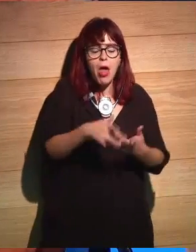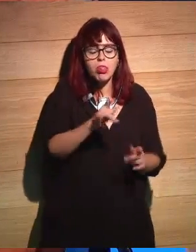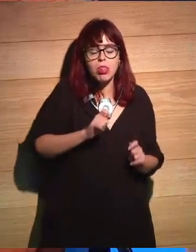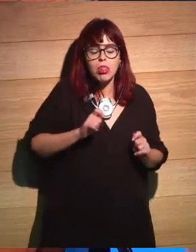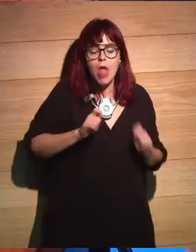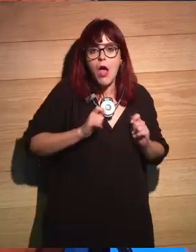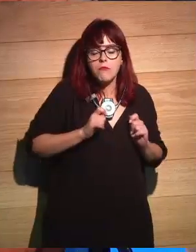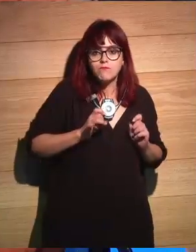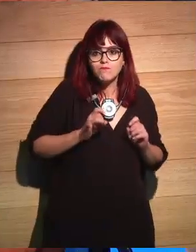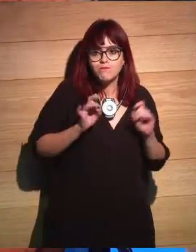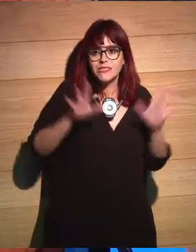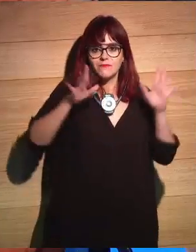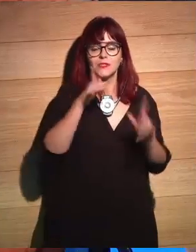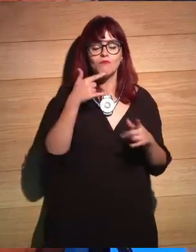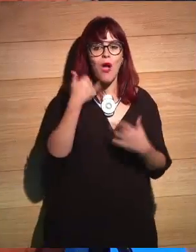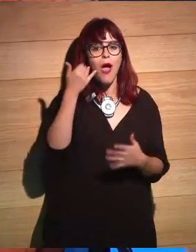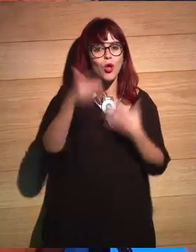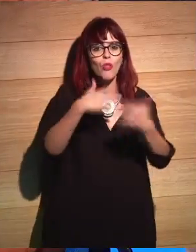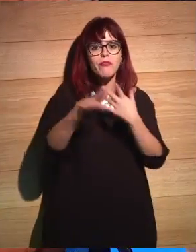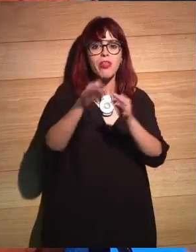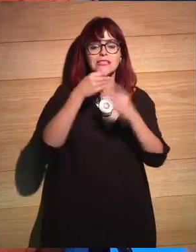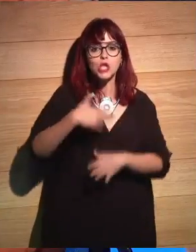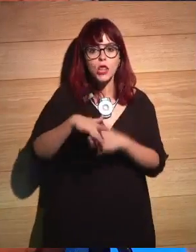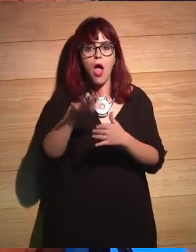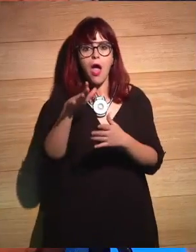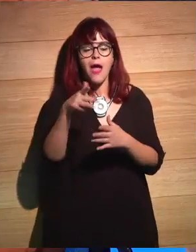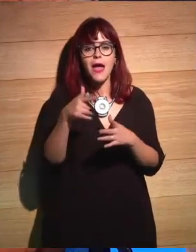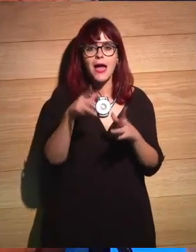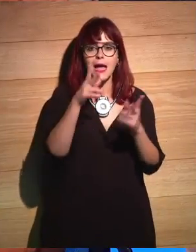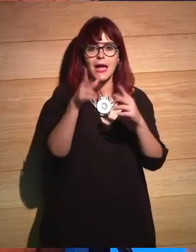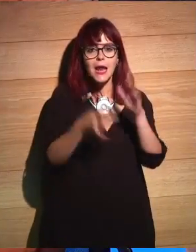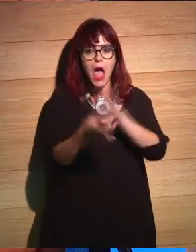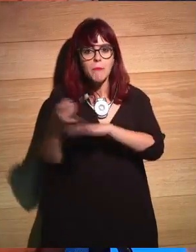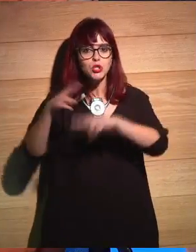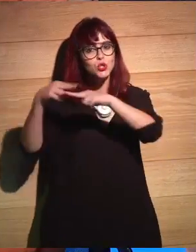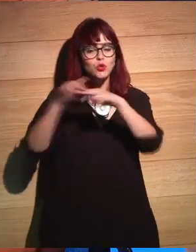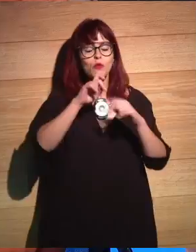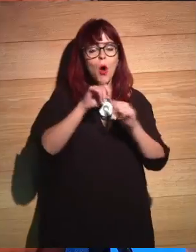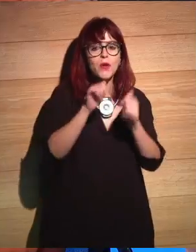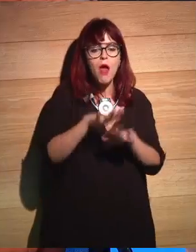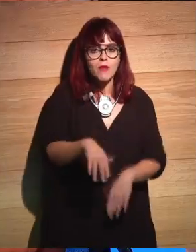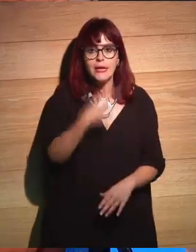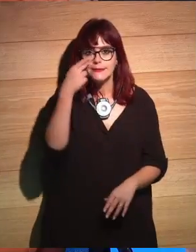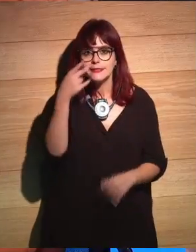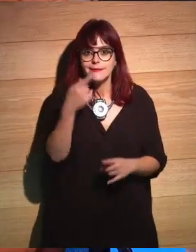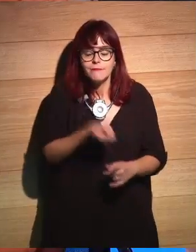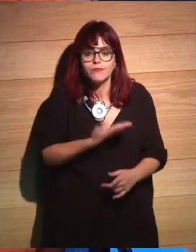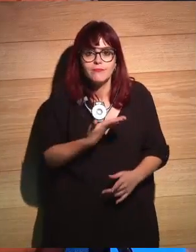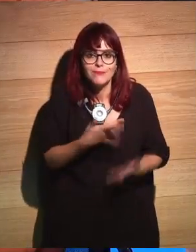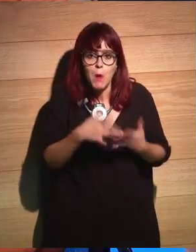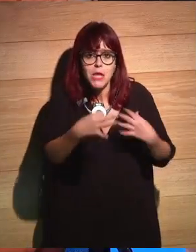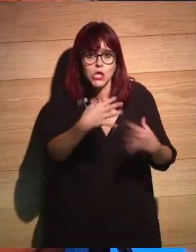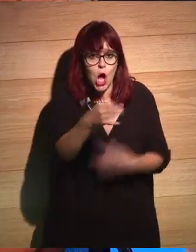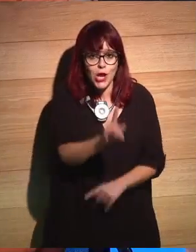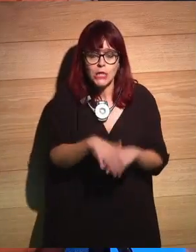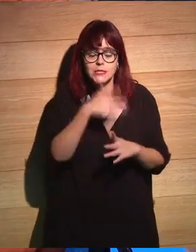has a lot to do with his experiences. We decide how to create a story if we write a novel, but we